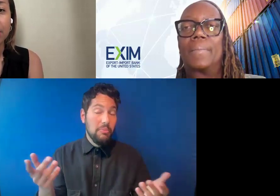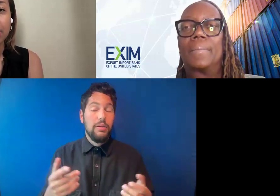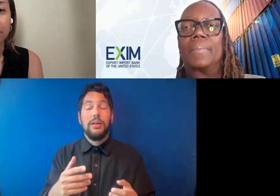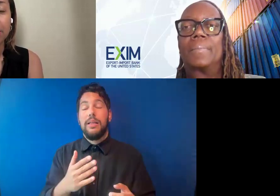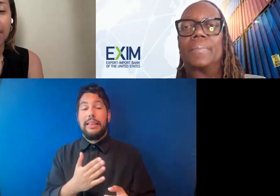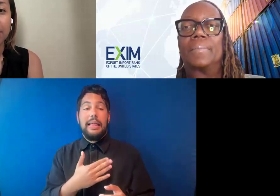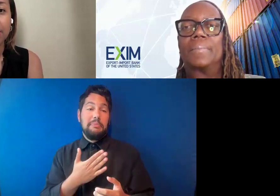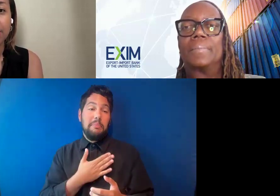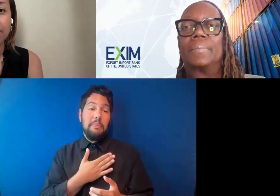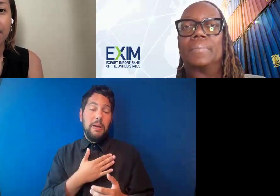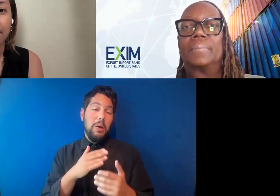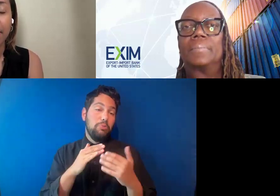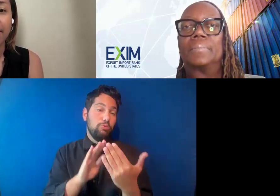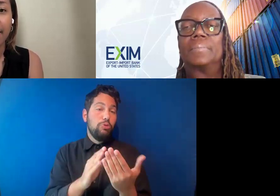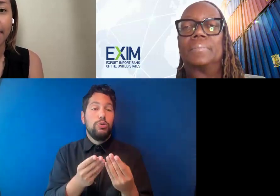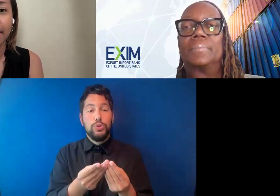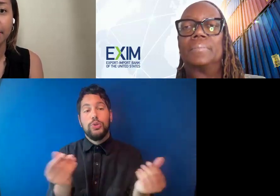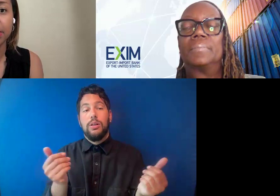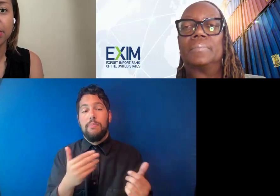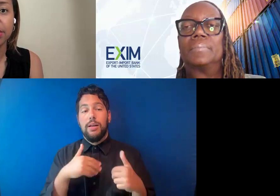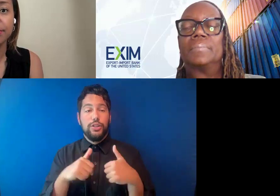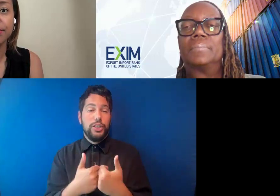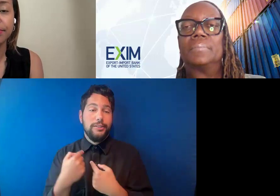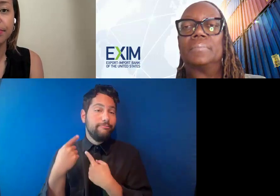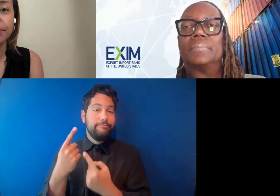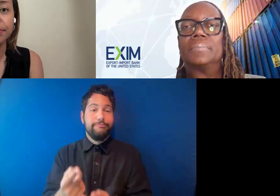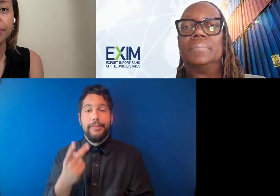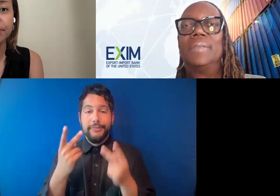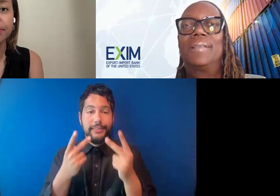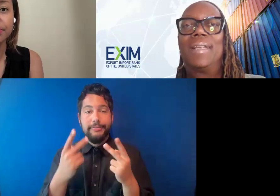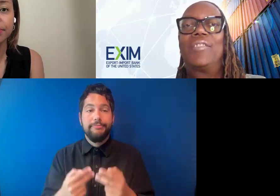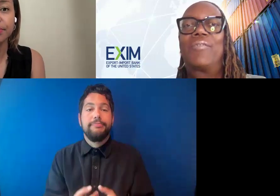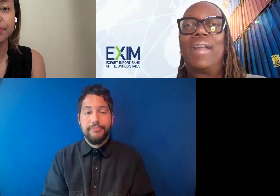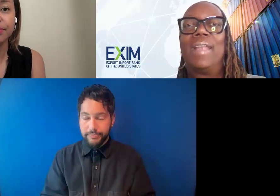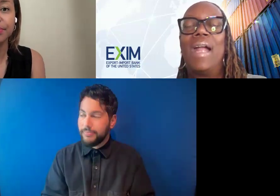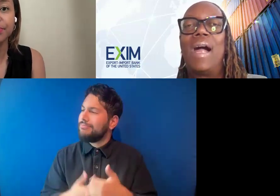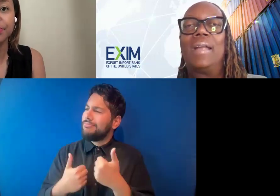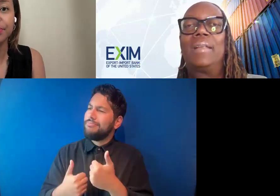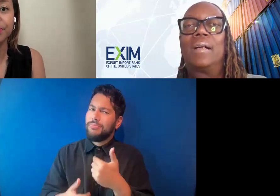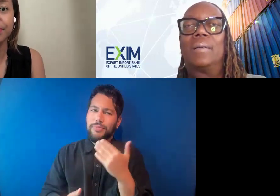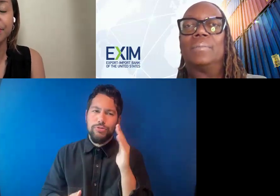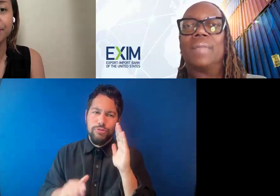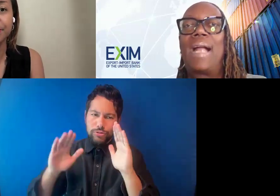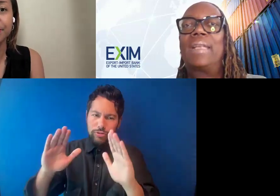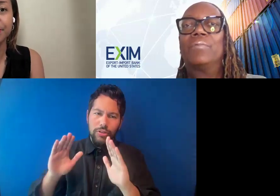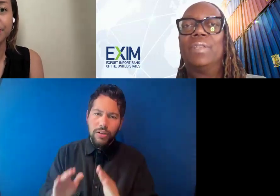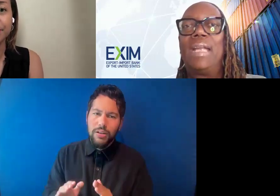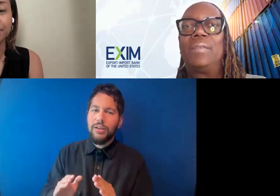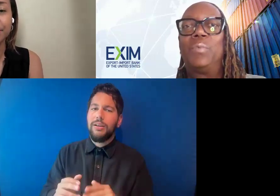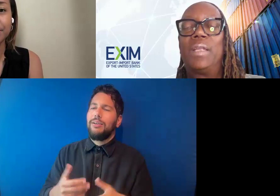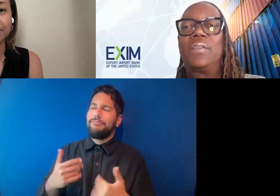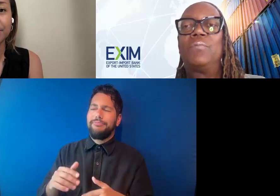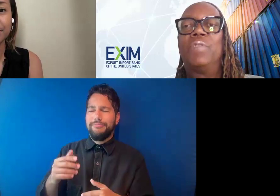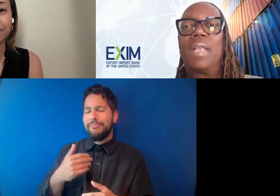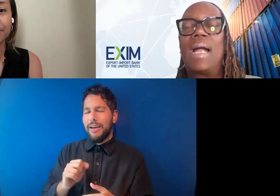my solutions to some of the challenges that I've had being in business. Okay, great. I can